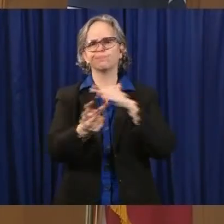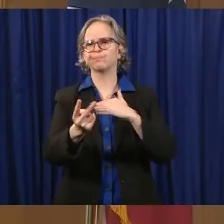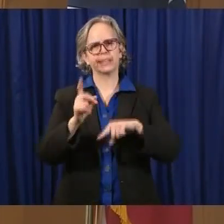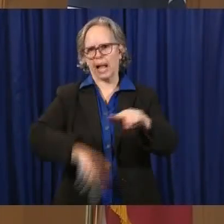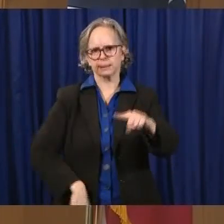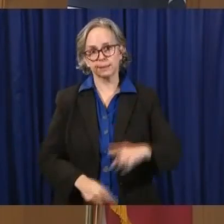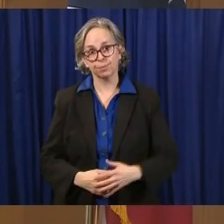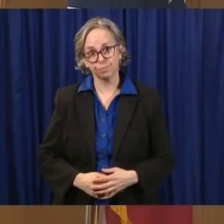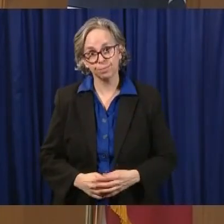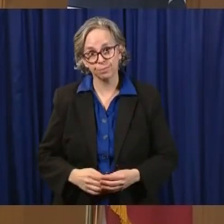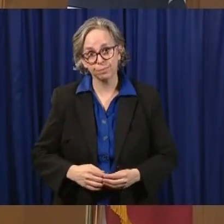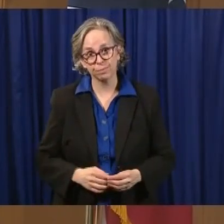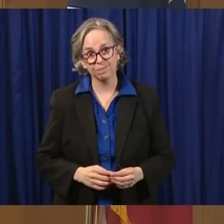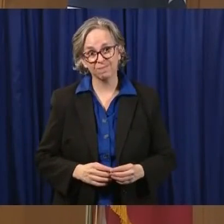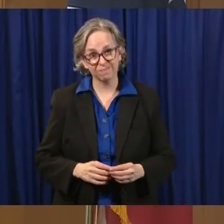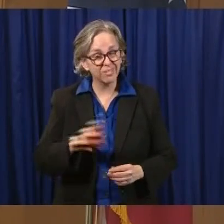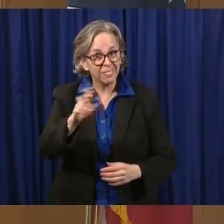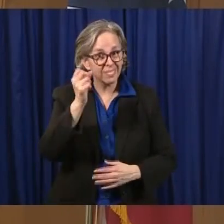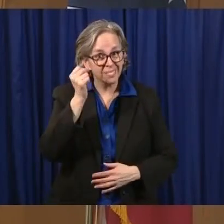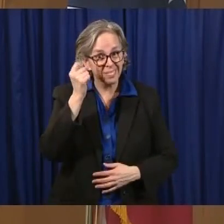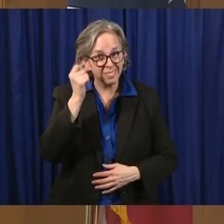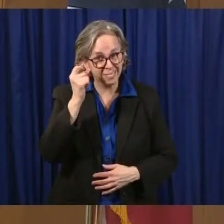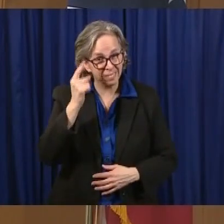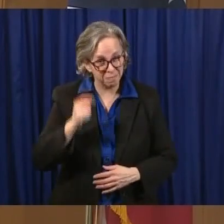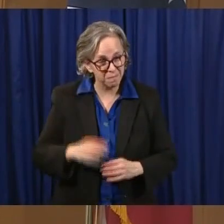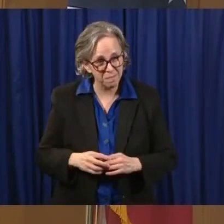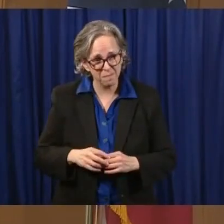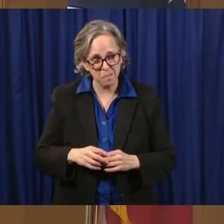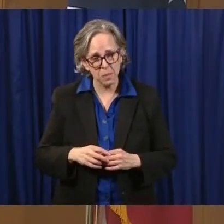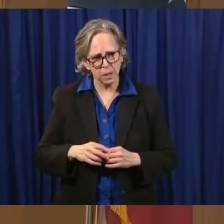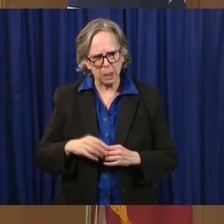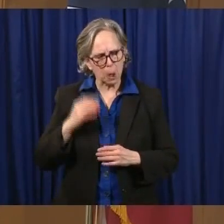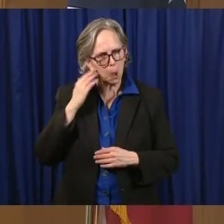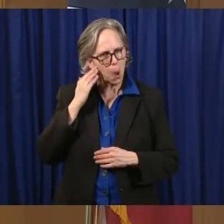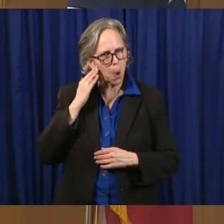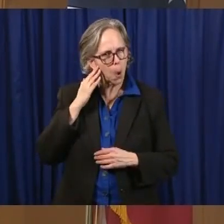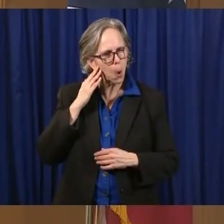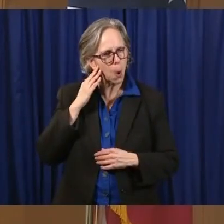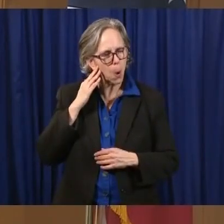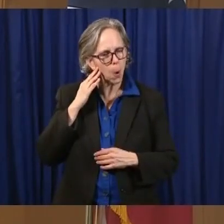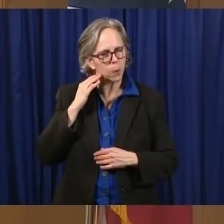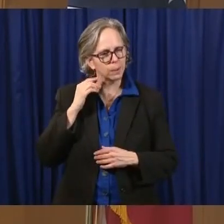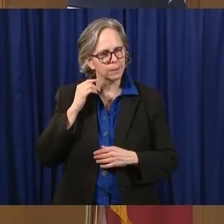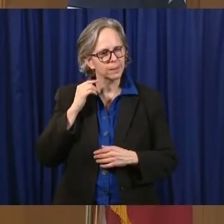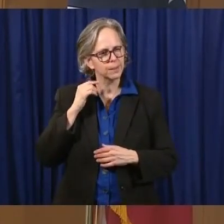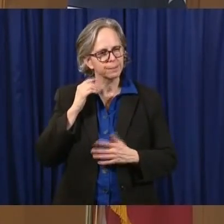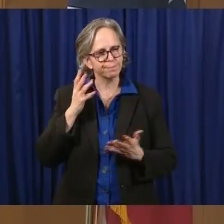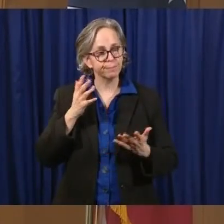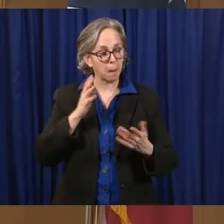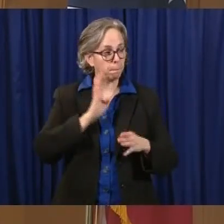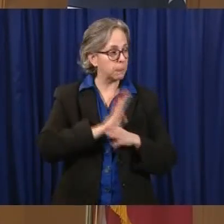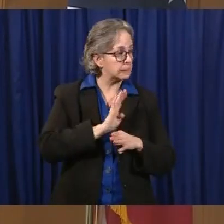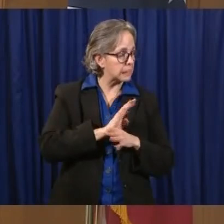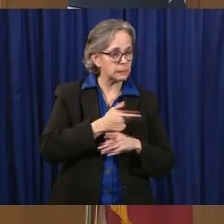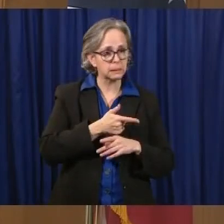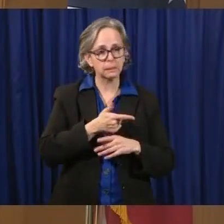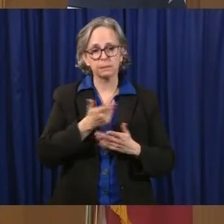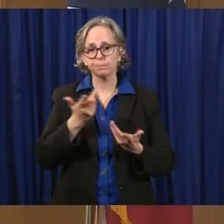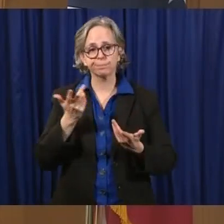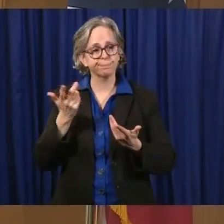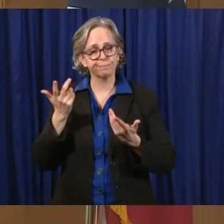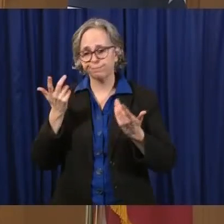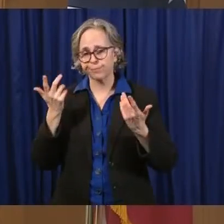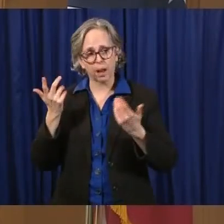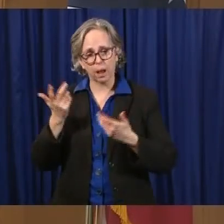But what I think we do know is that whether it's a business, whether